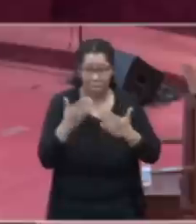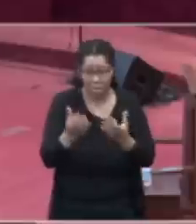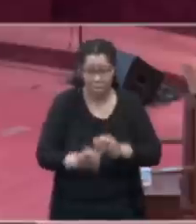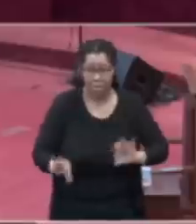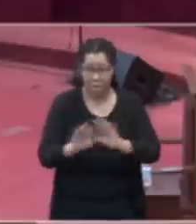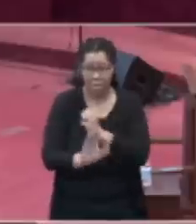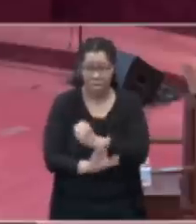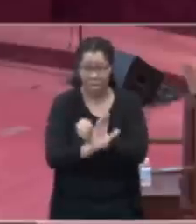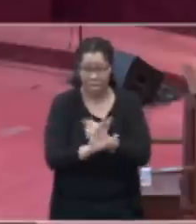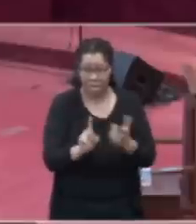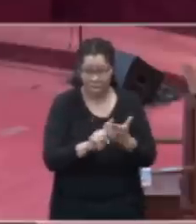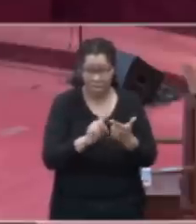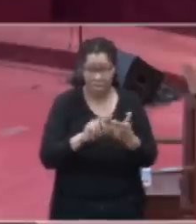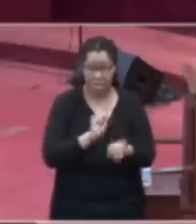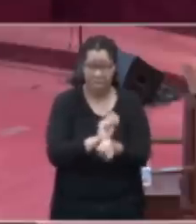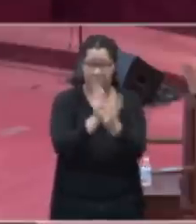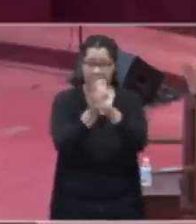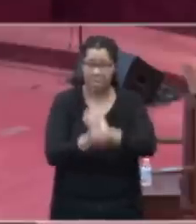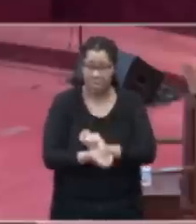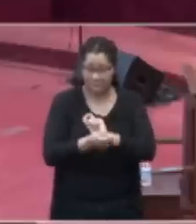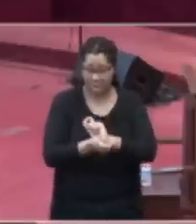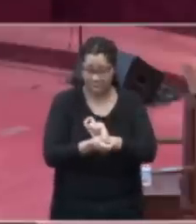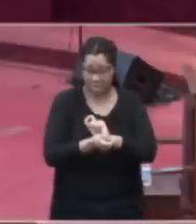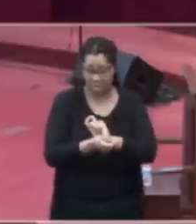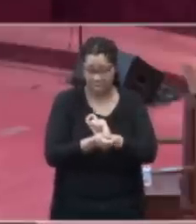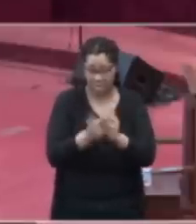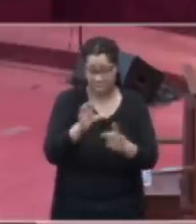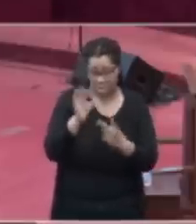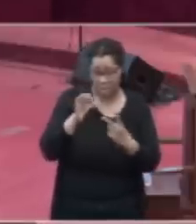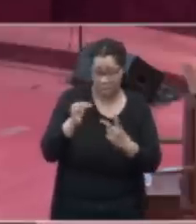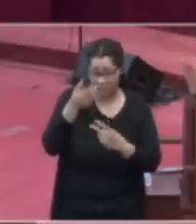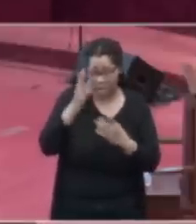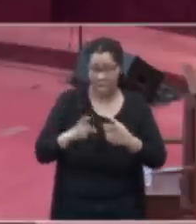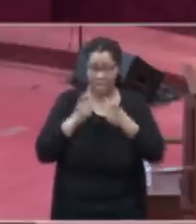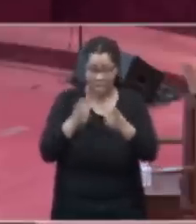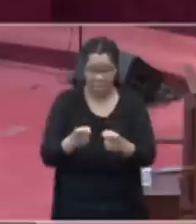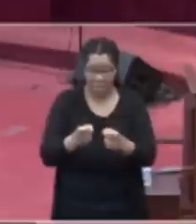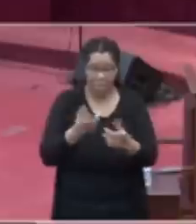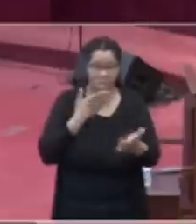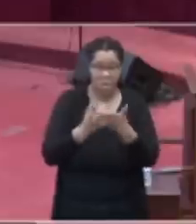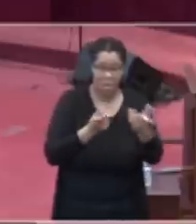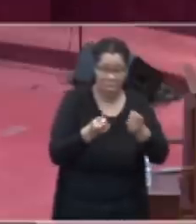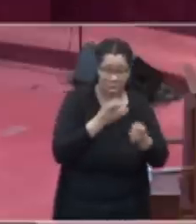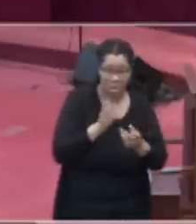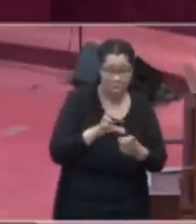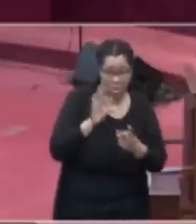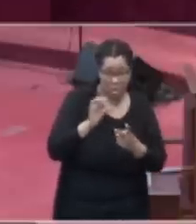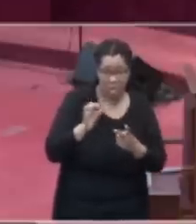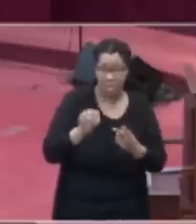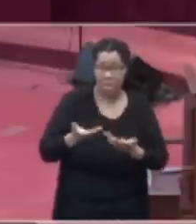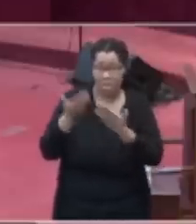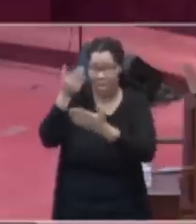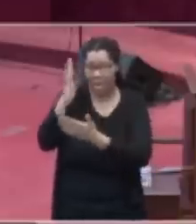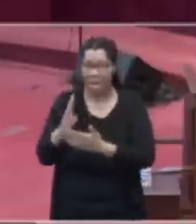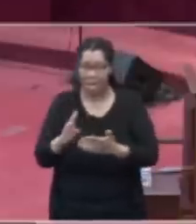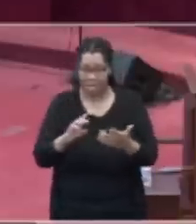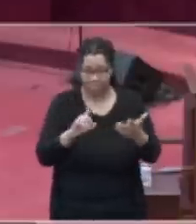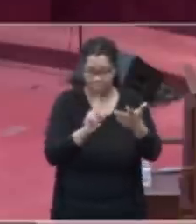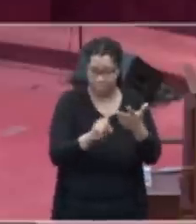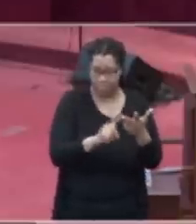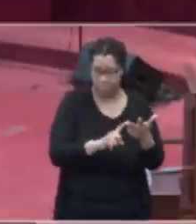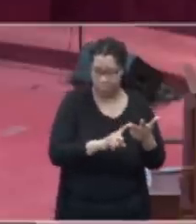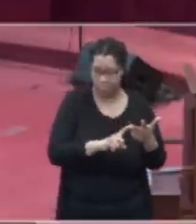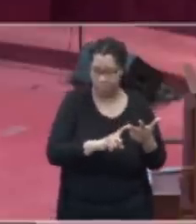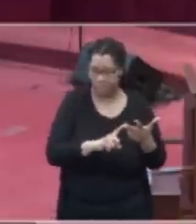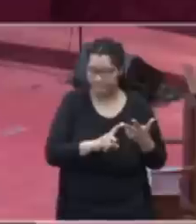choices because transforming your choices was God's gift to you. Stewarding your choices is your offering to him. Finally, make